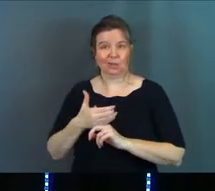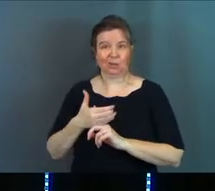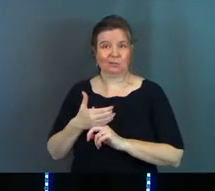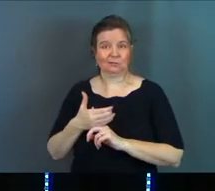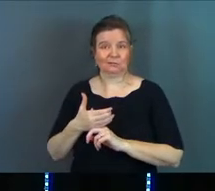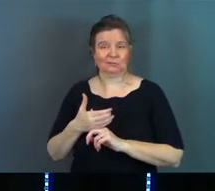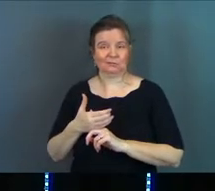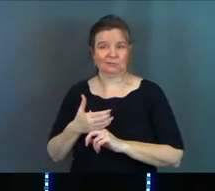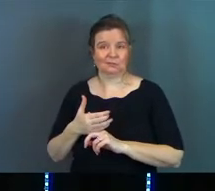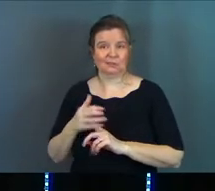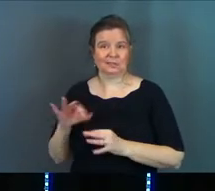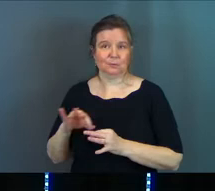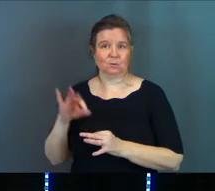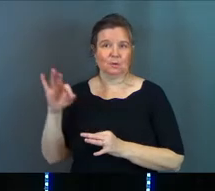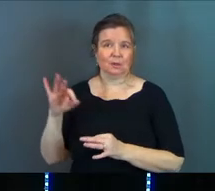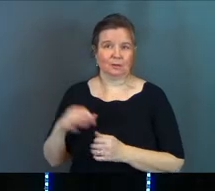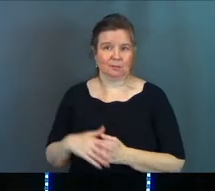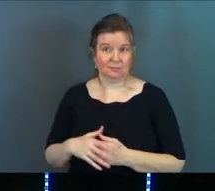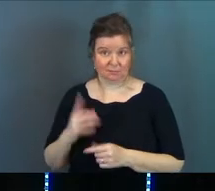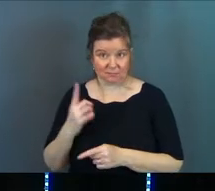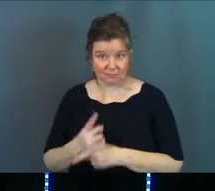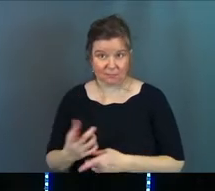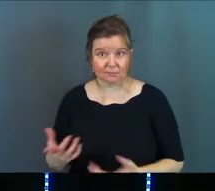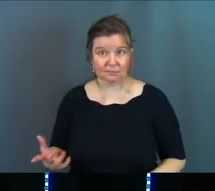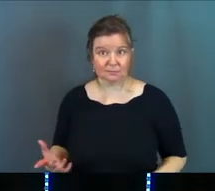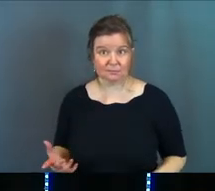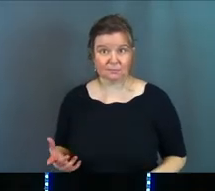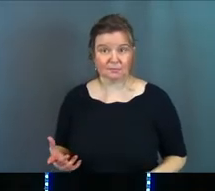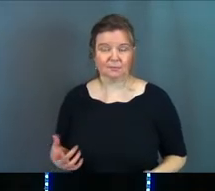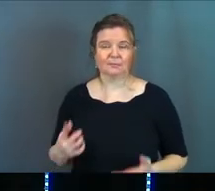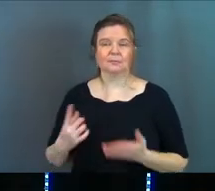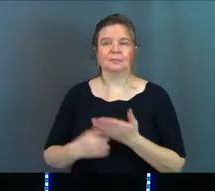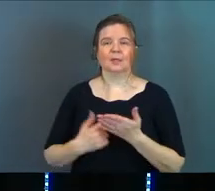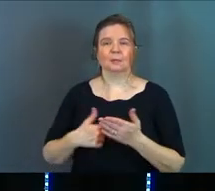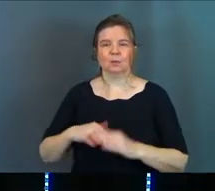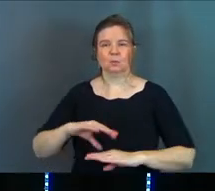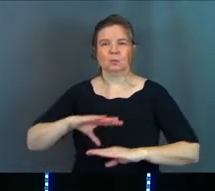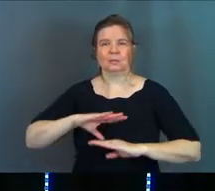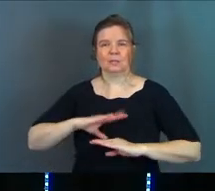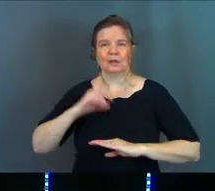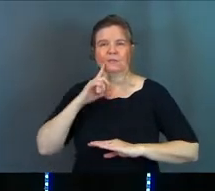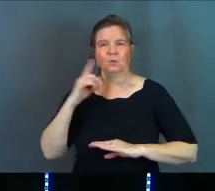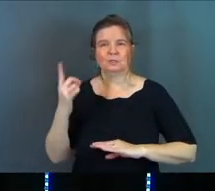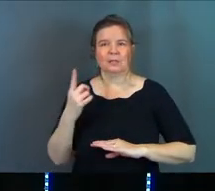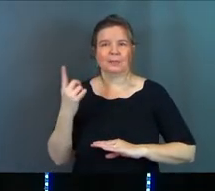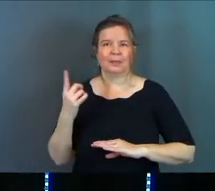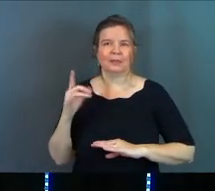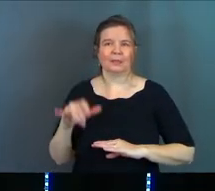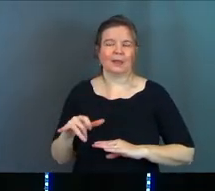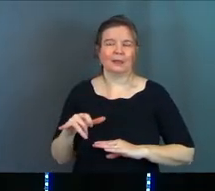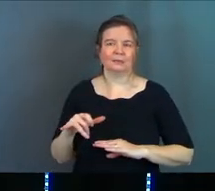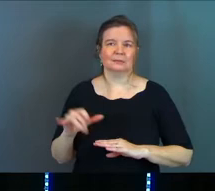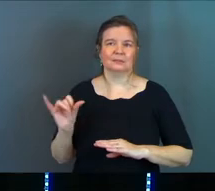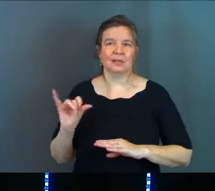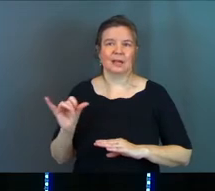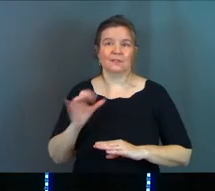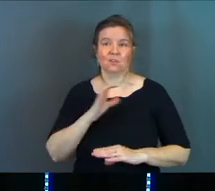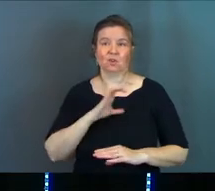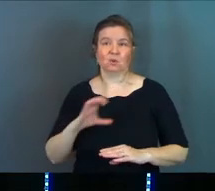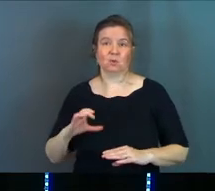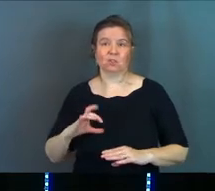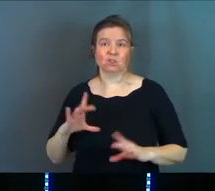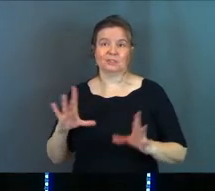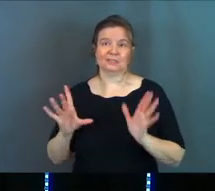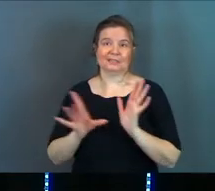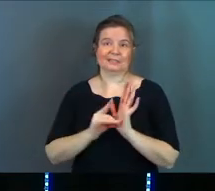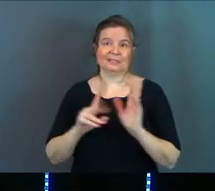spirituality. Do we not? Sometimes we settle for something that is kind of a Christian